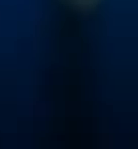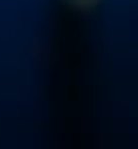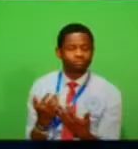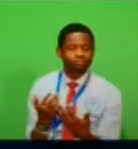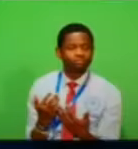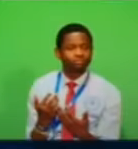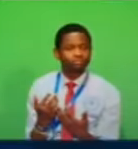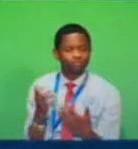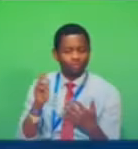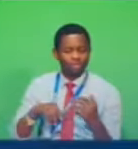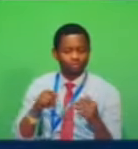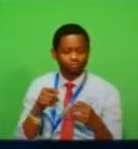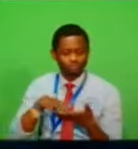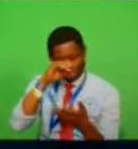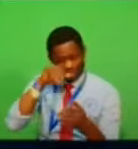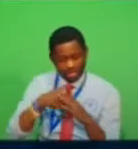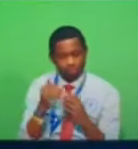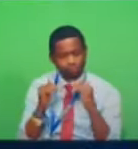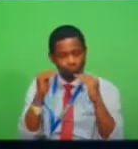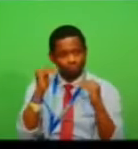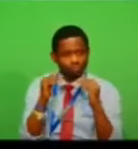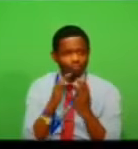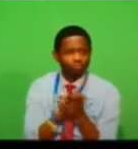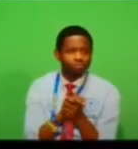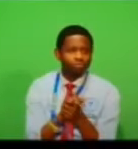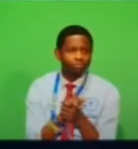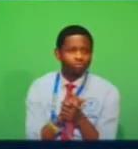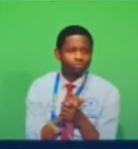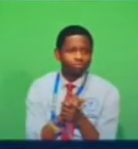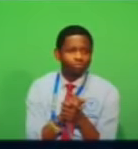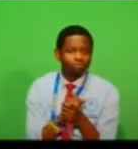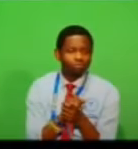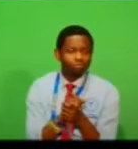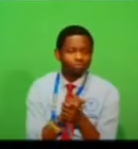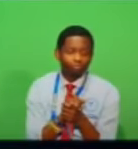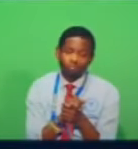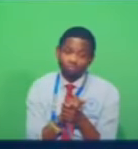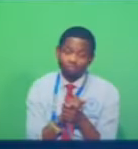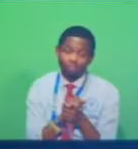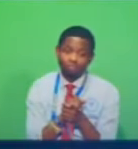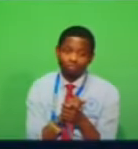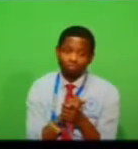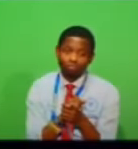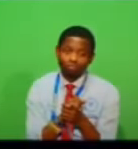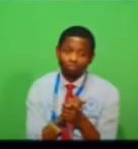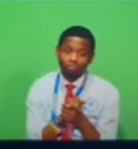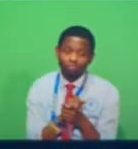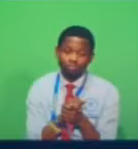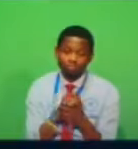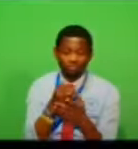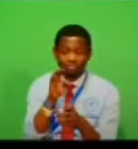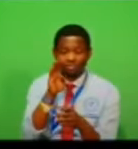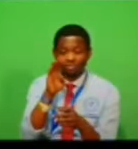word in the Bible that helps us keep balance, and it's called Sabbath. And Sabbath just means